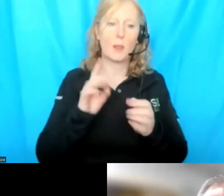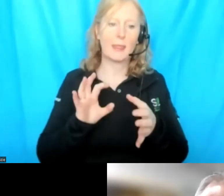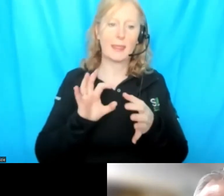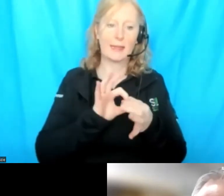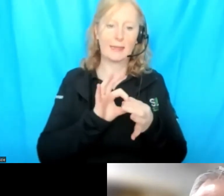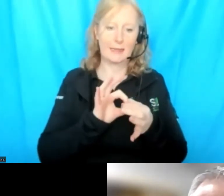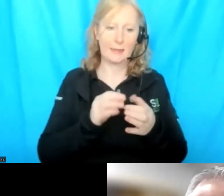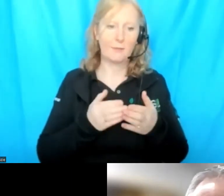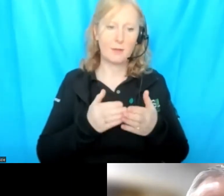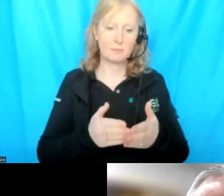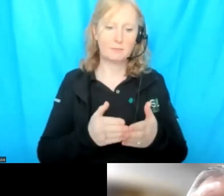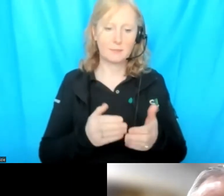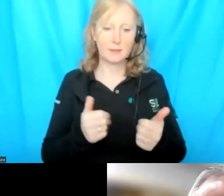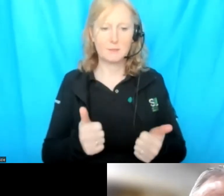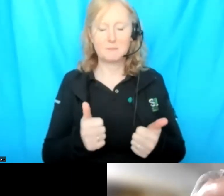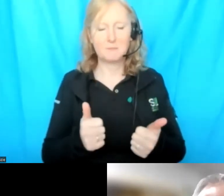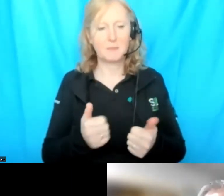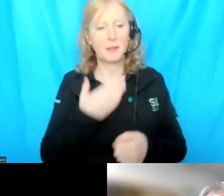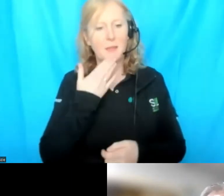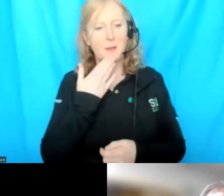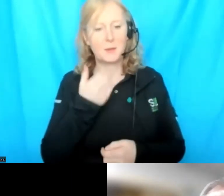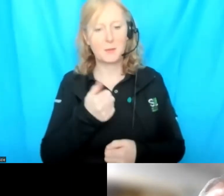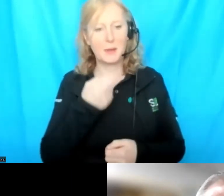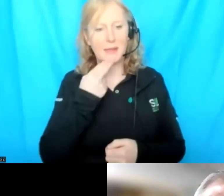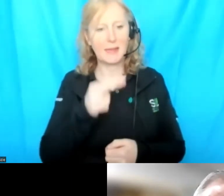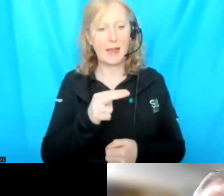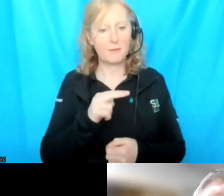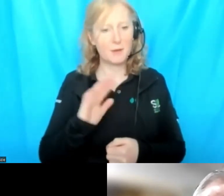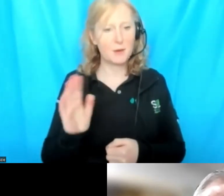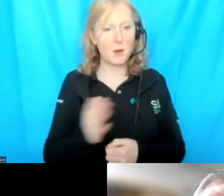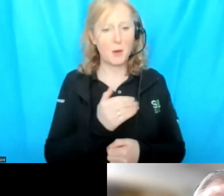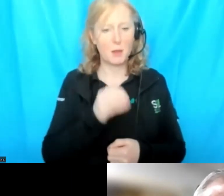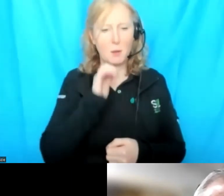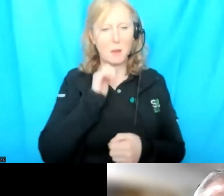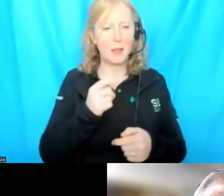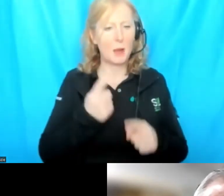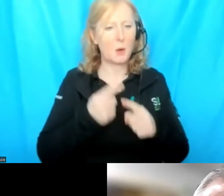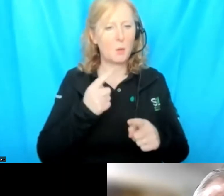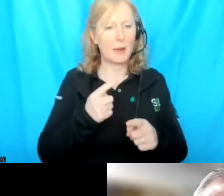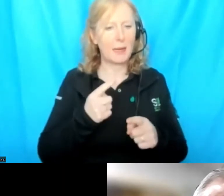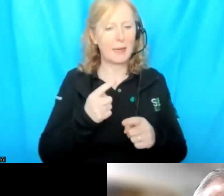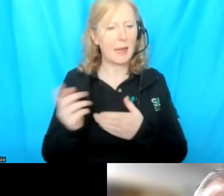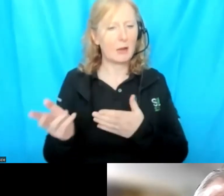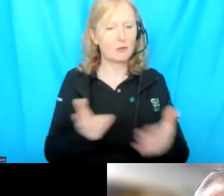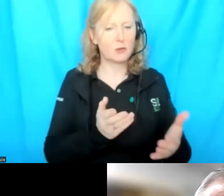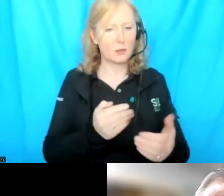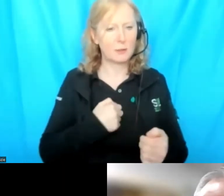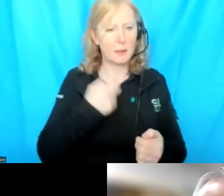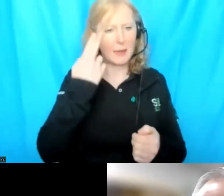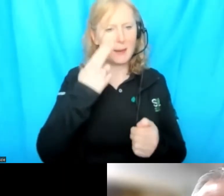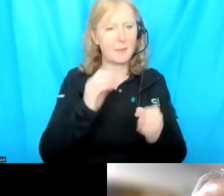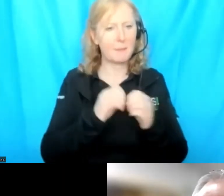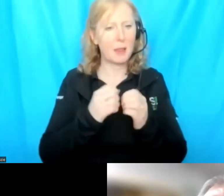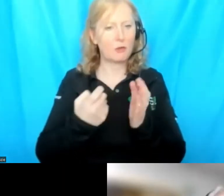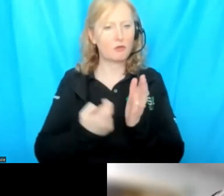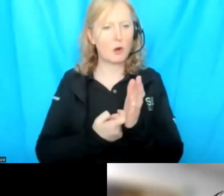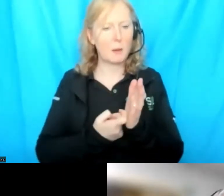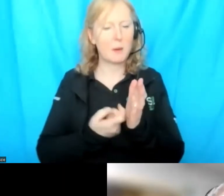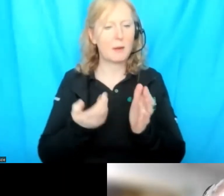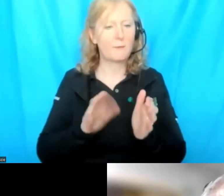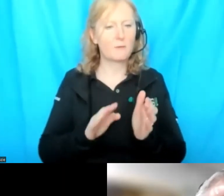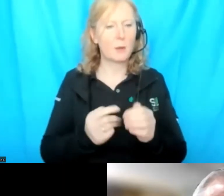thanks, Emma. Good afternoon, everybody. I'll just give you a quick sort of introduction. So my name's Billy Robb, from NorthLink